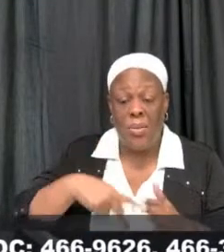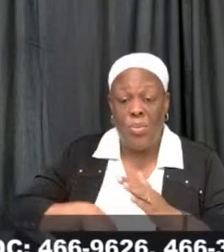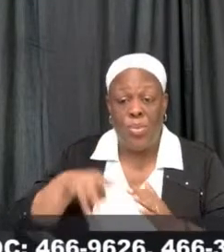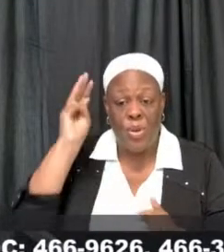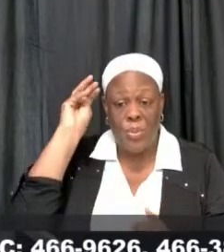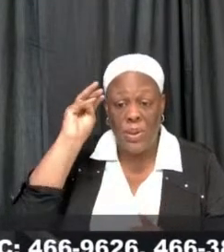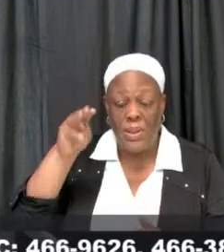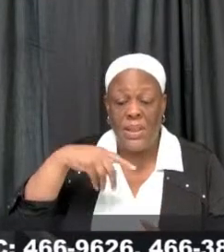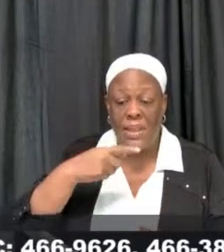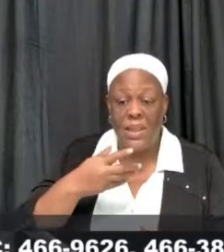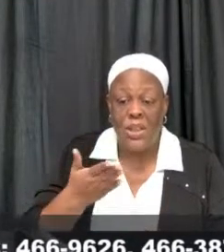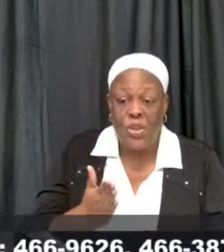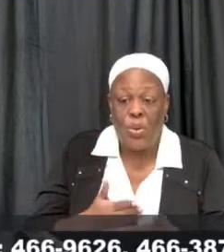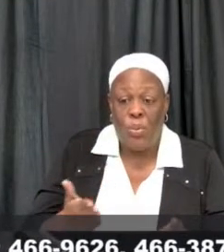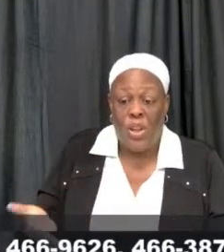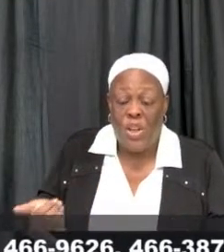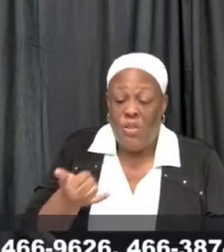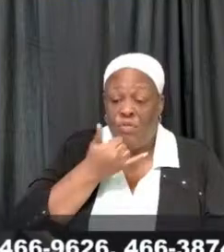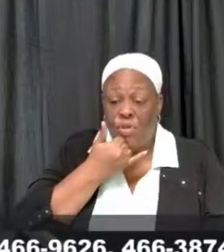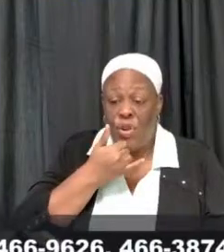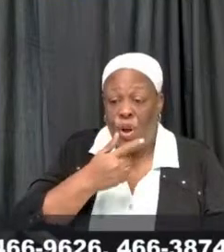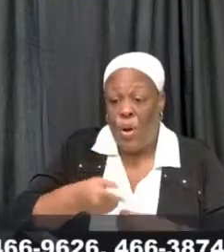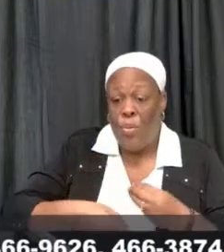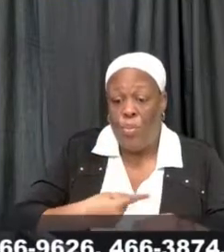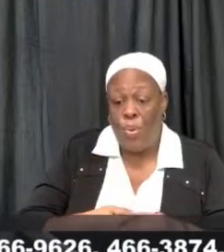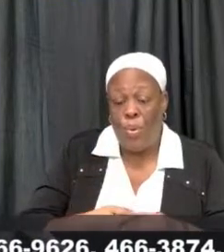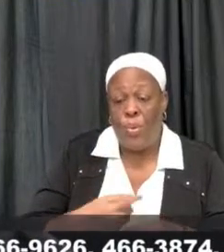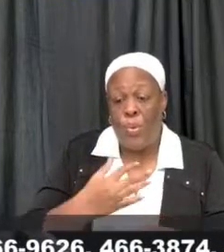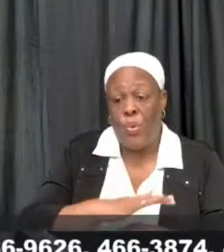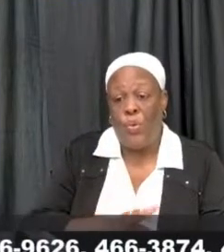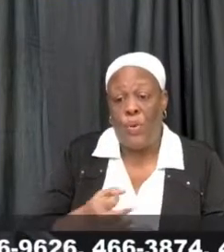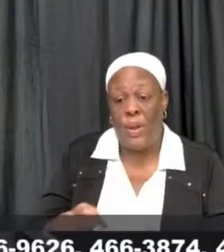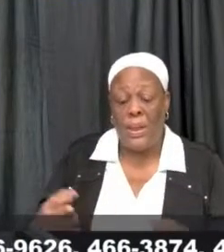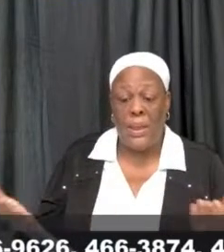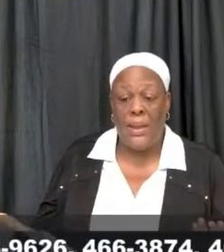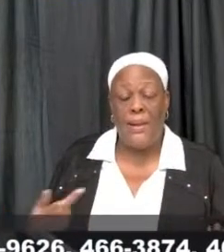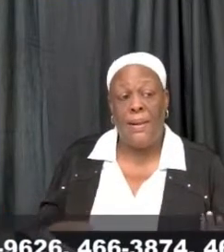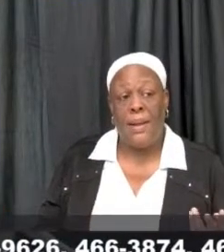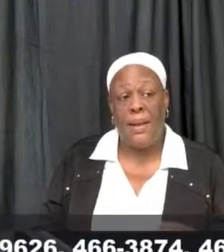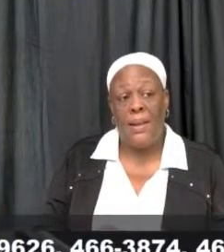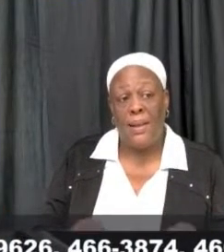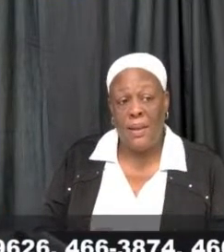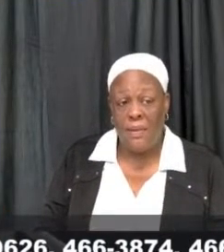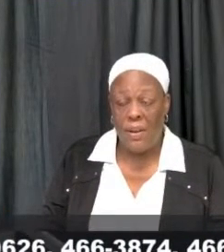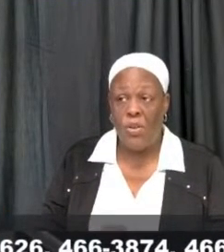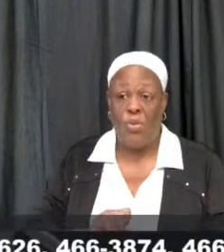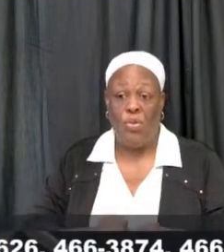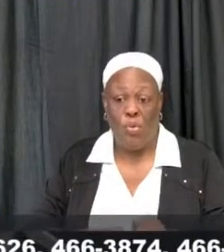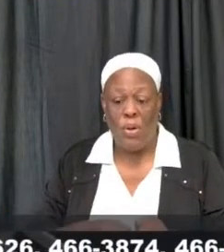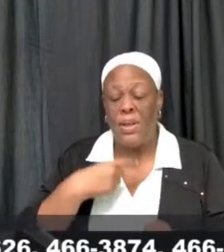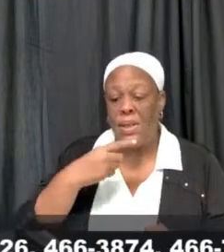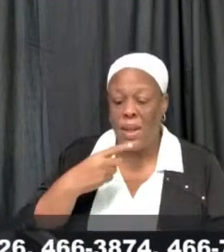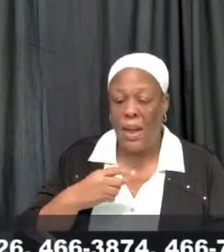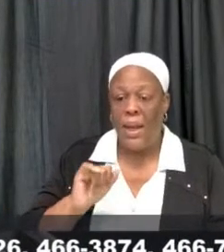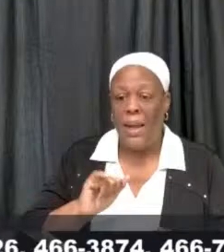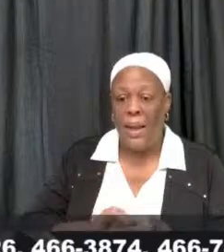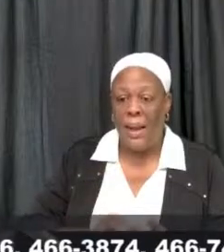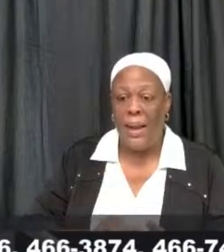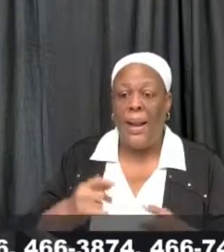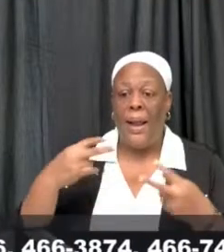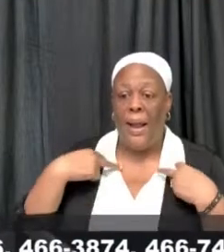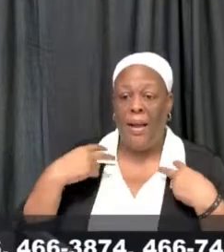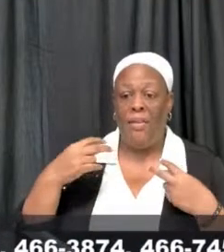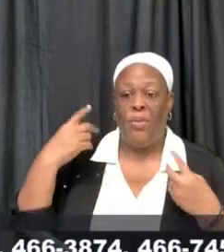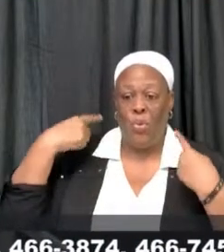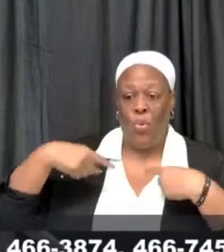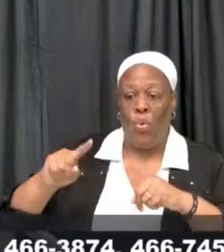in circulation on social media has yet to be confirmed. The Office of the Prime Minister is